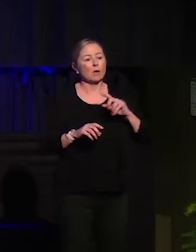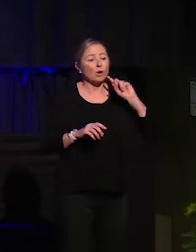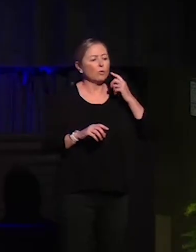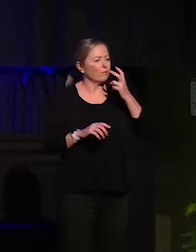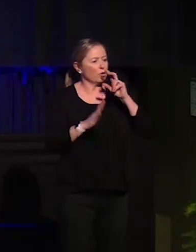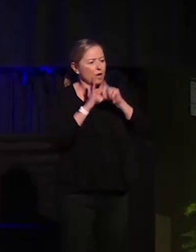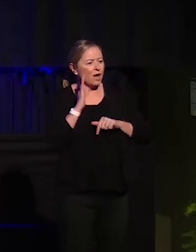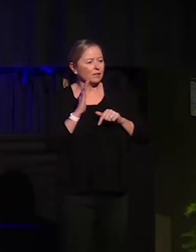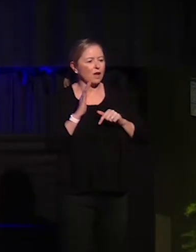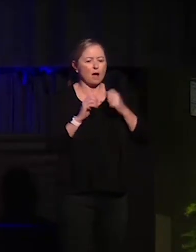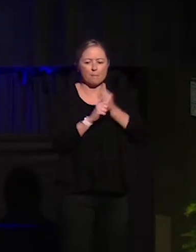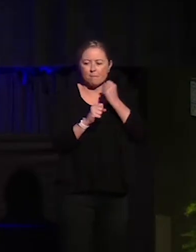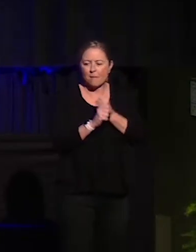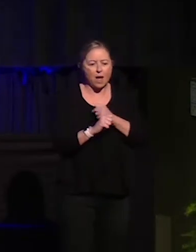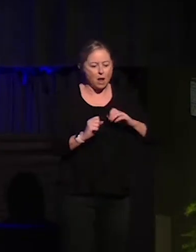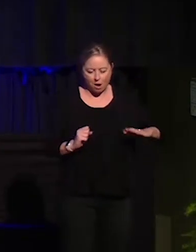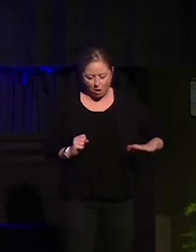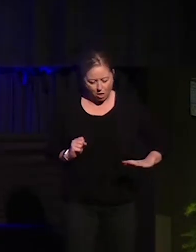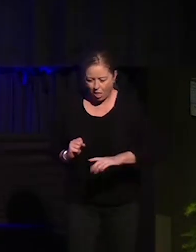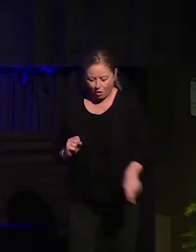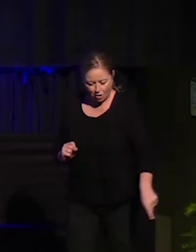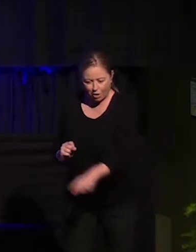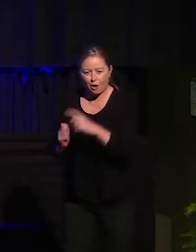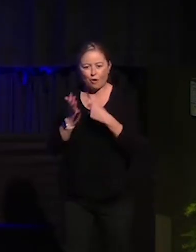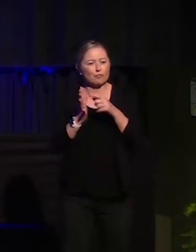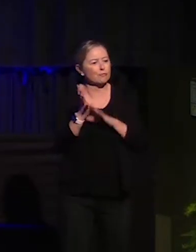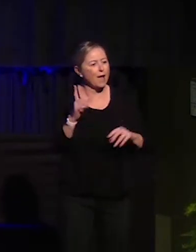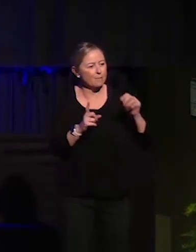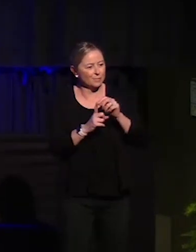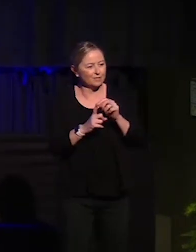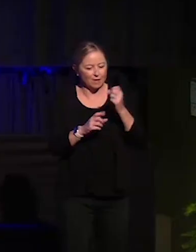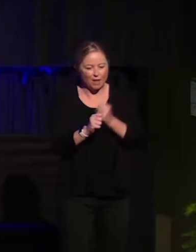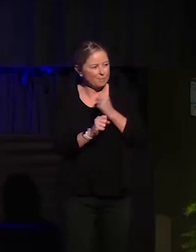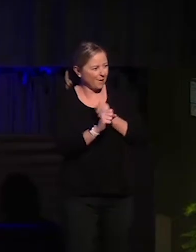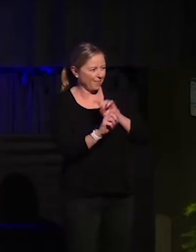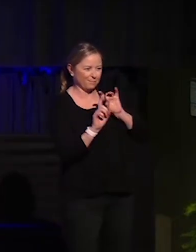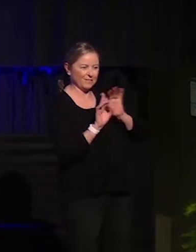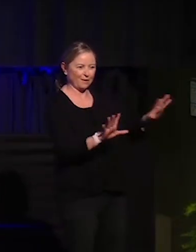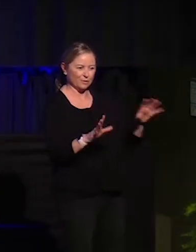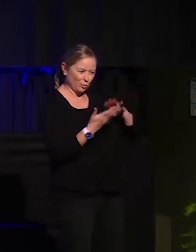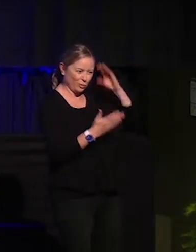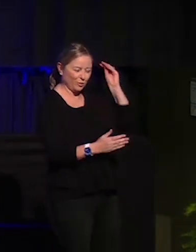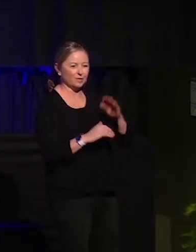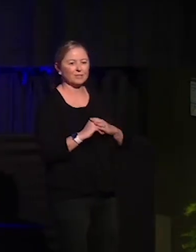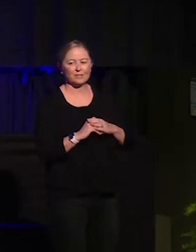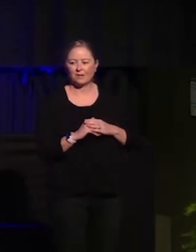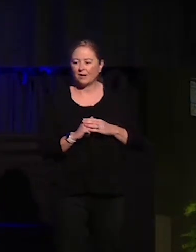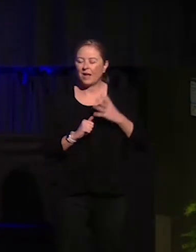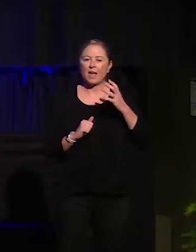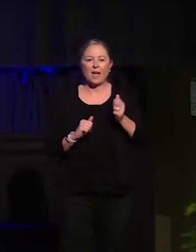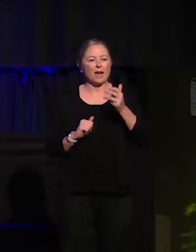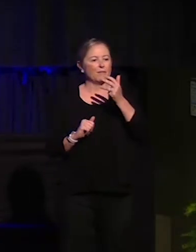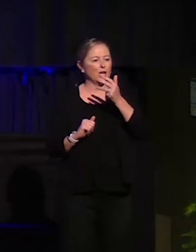and created their own ramps. They built the ramps they needed. If you don't know the story, there is a